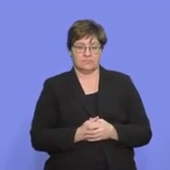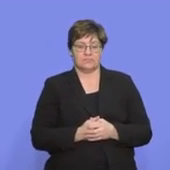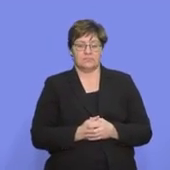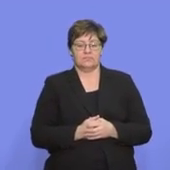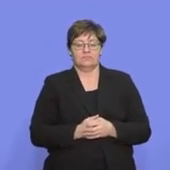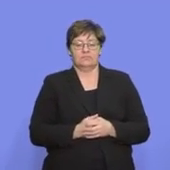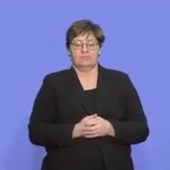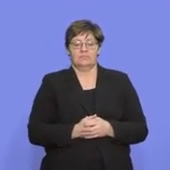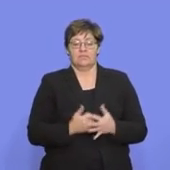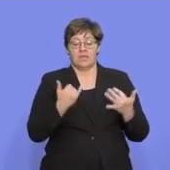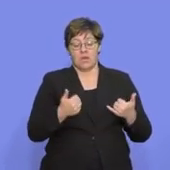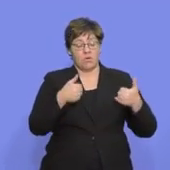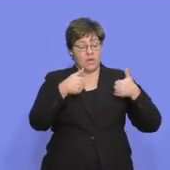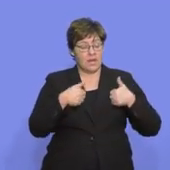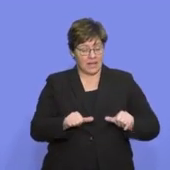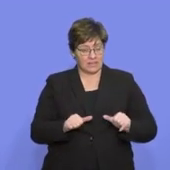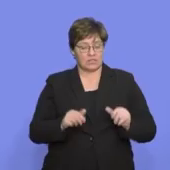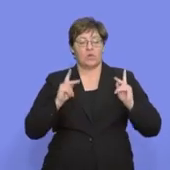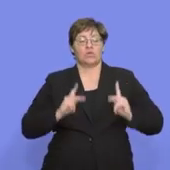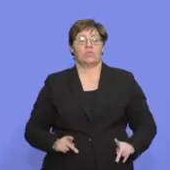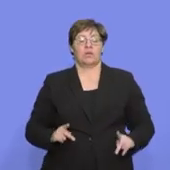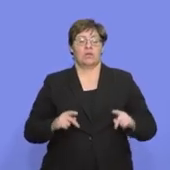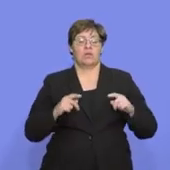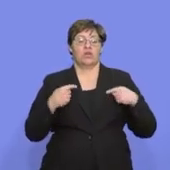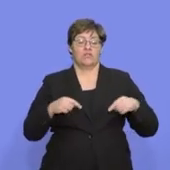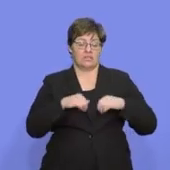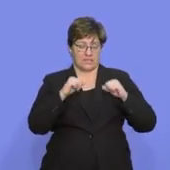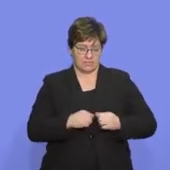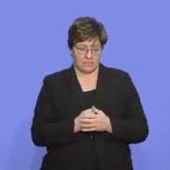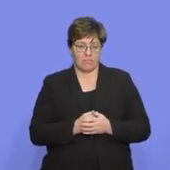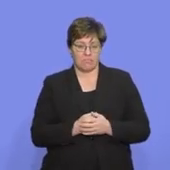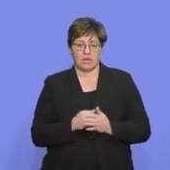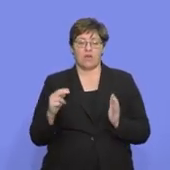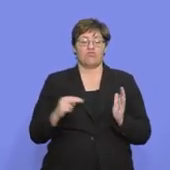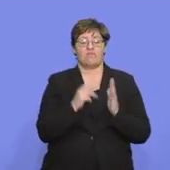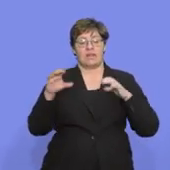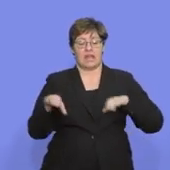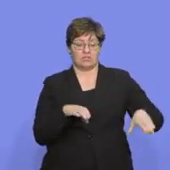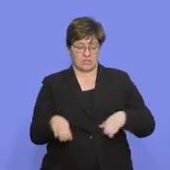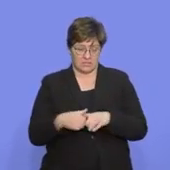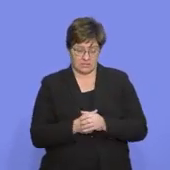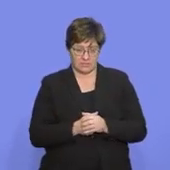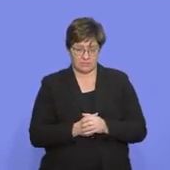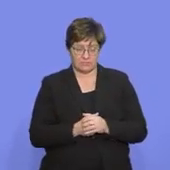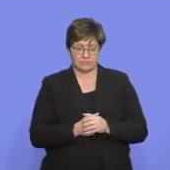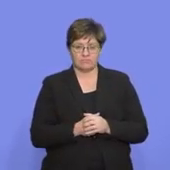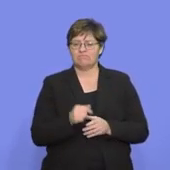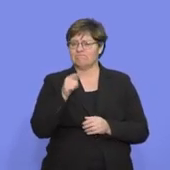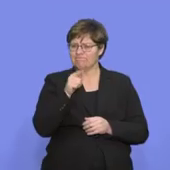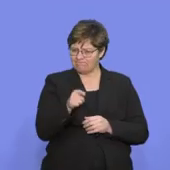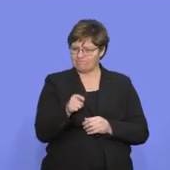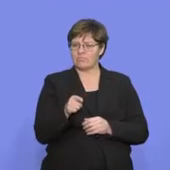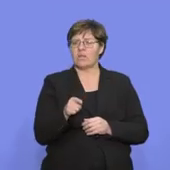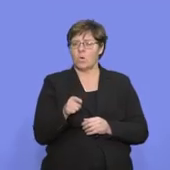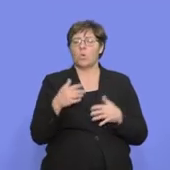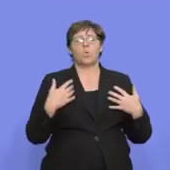Right, now we're getting to the next part of the human nervous system, namely the reflex action. This is a very important part of the